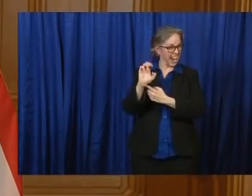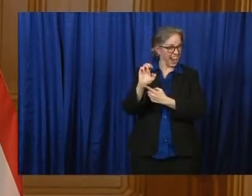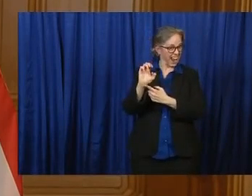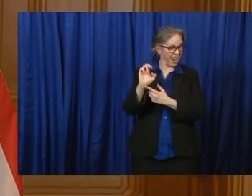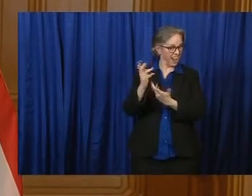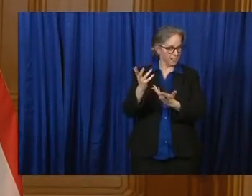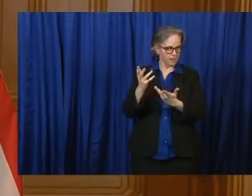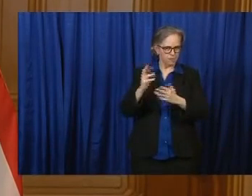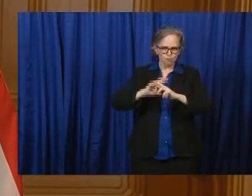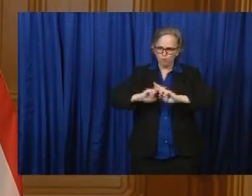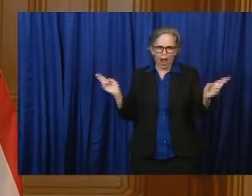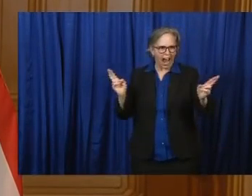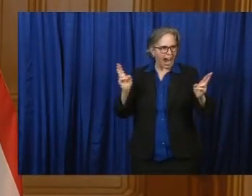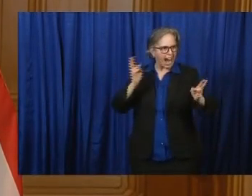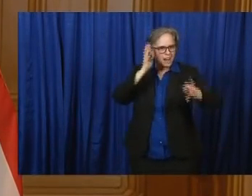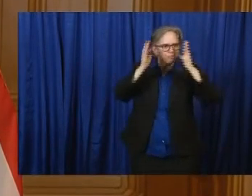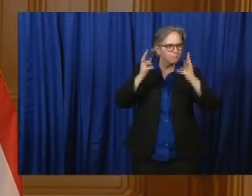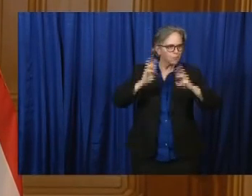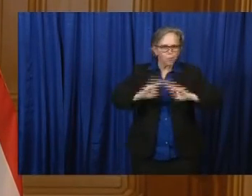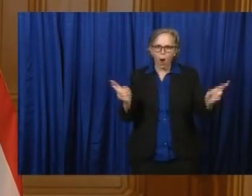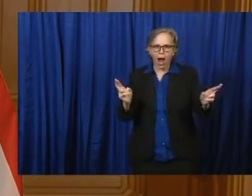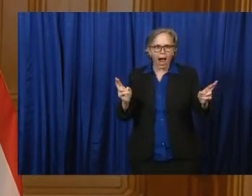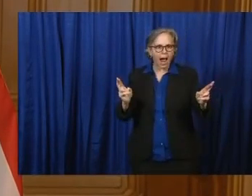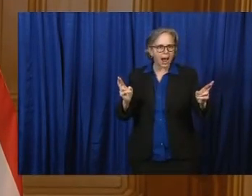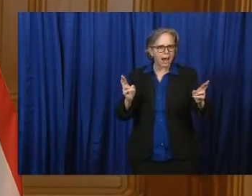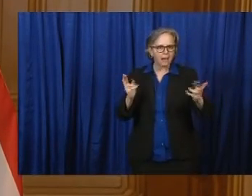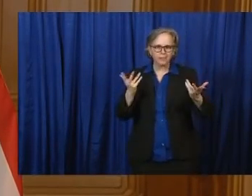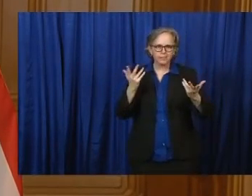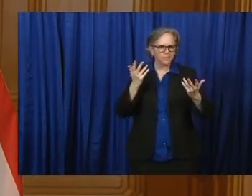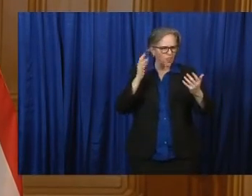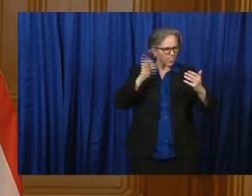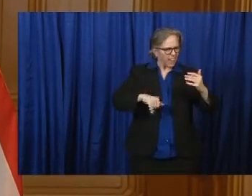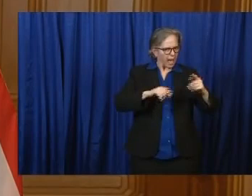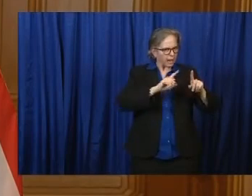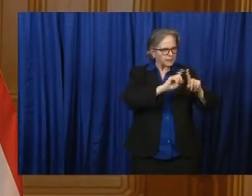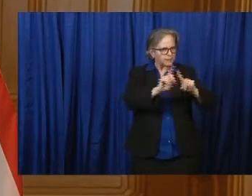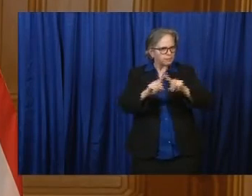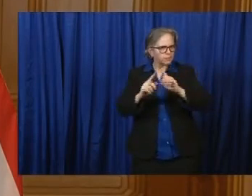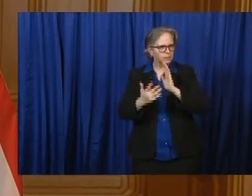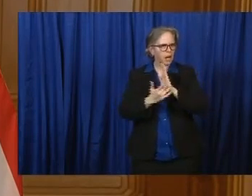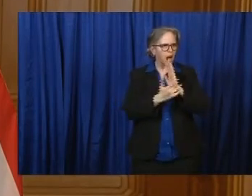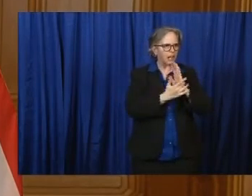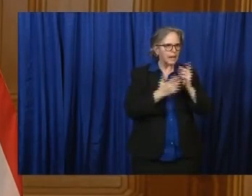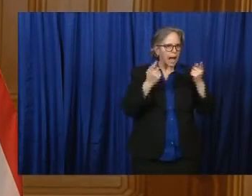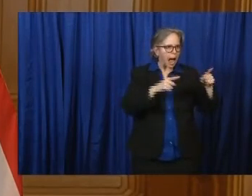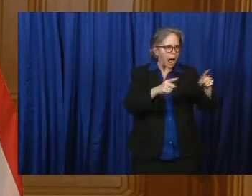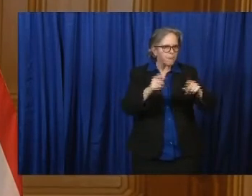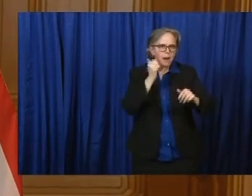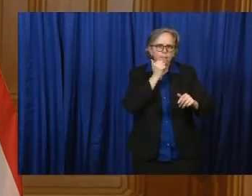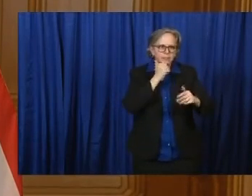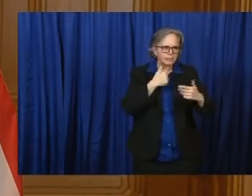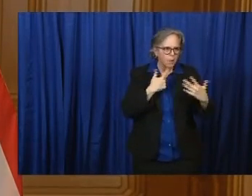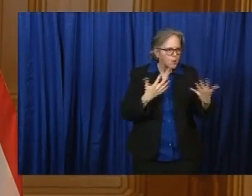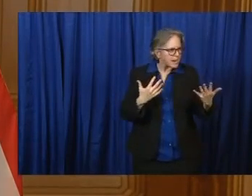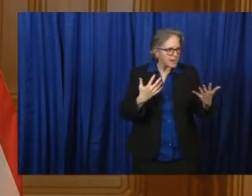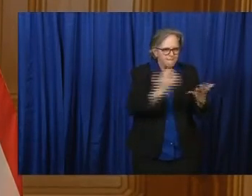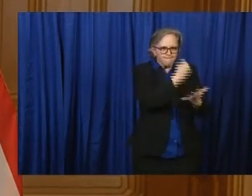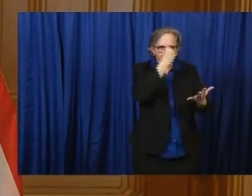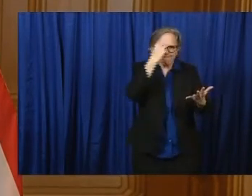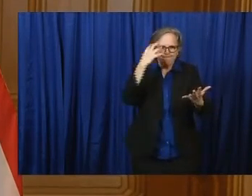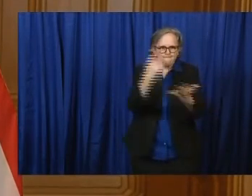first time. So all of this technology that's coming online, every day that we can delay the